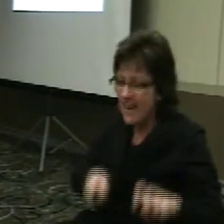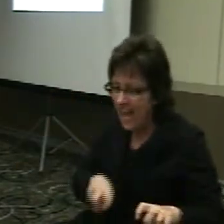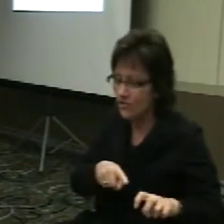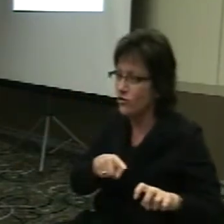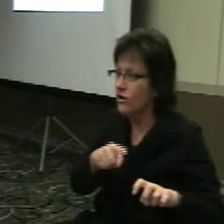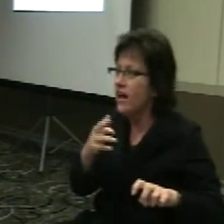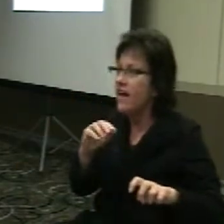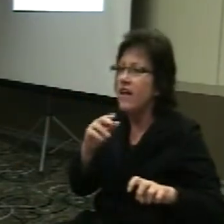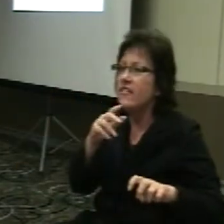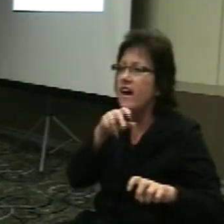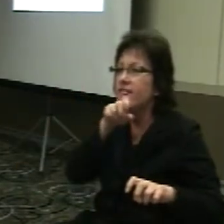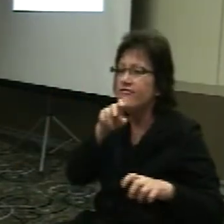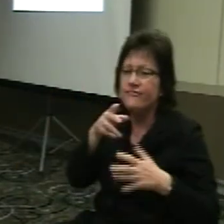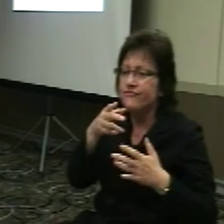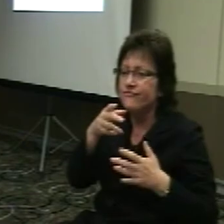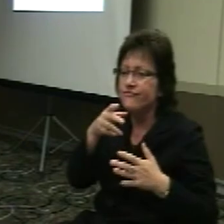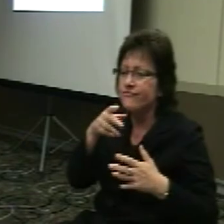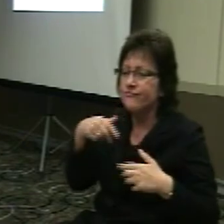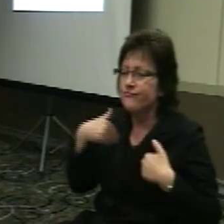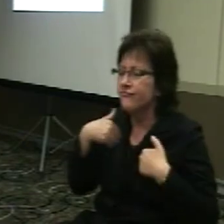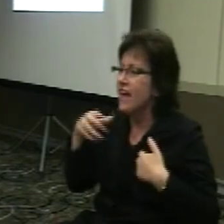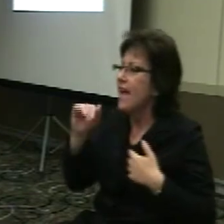cage. Okay?